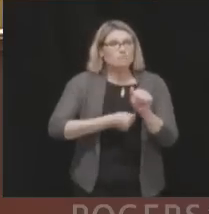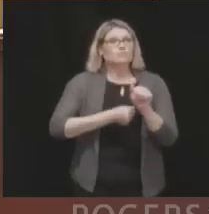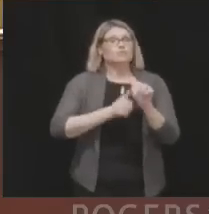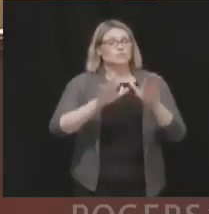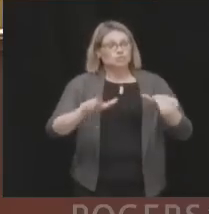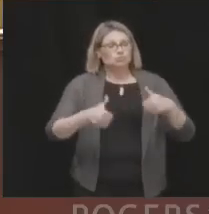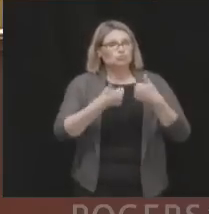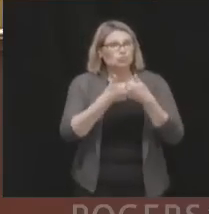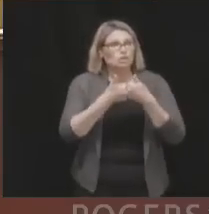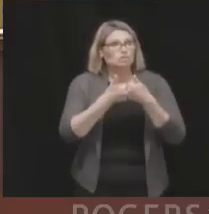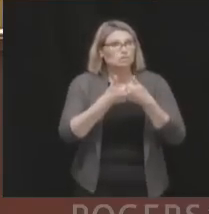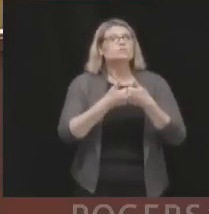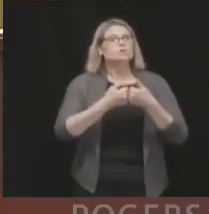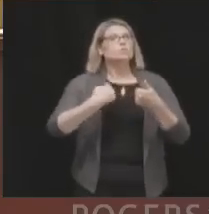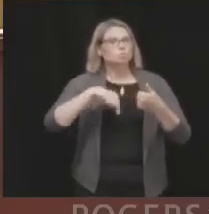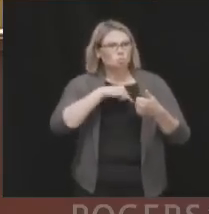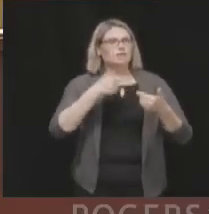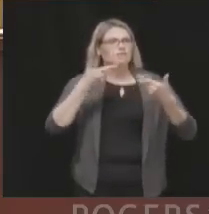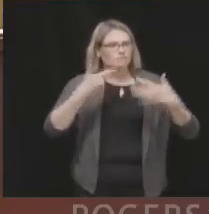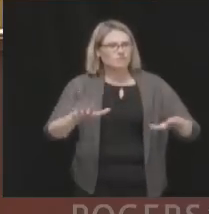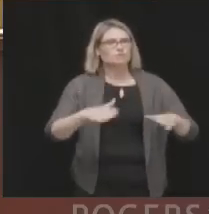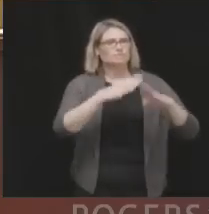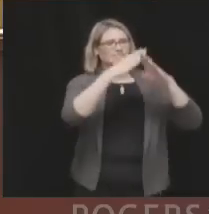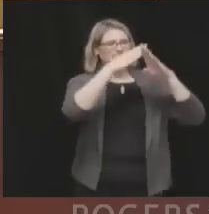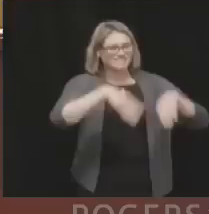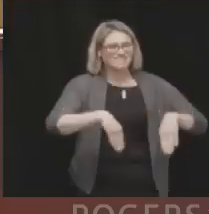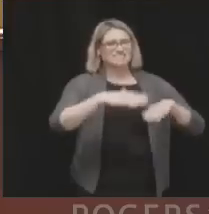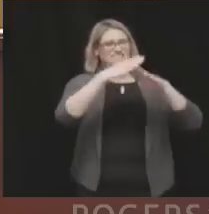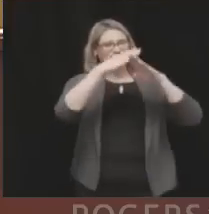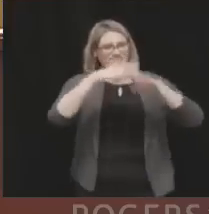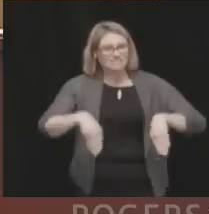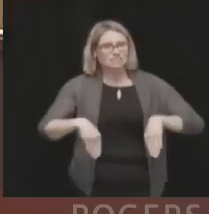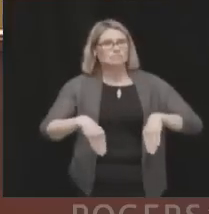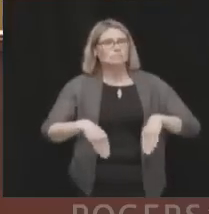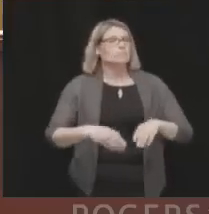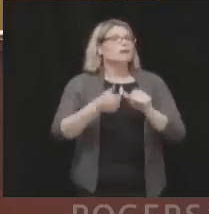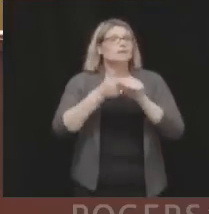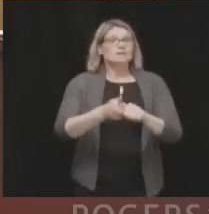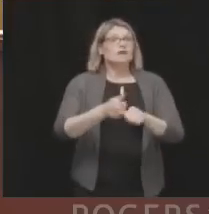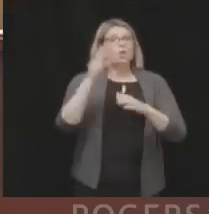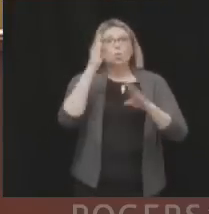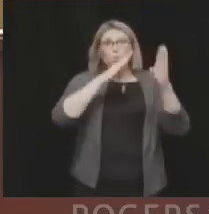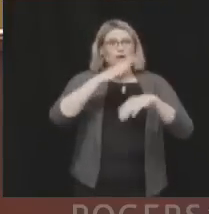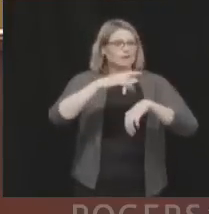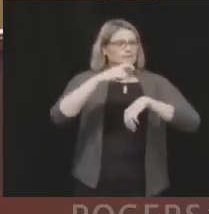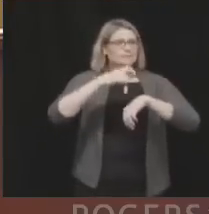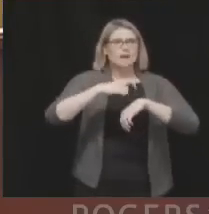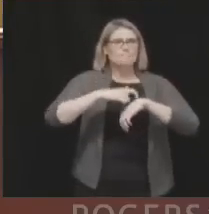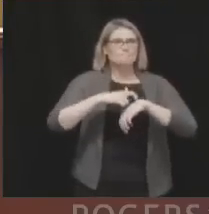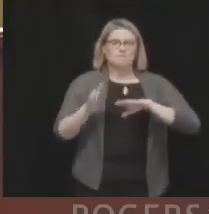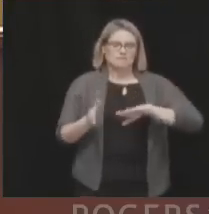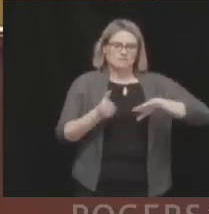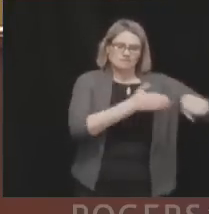stronger and more resilient than it ever has been. Thank you. Merci.